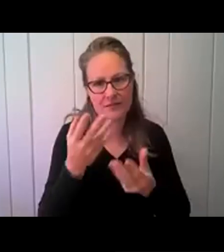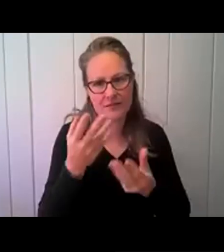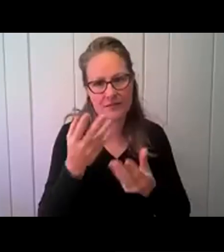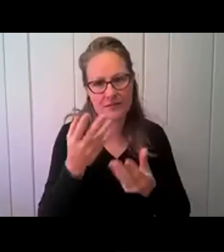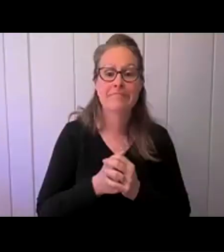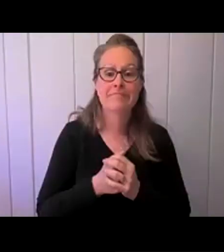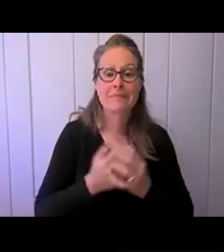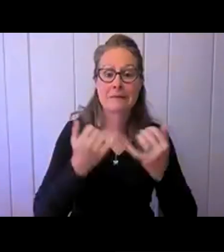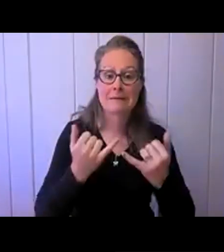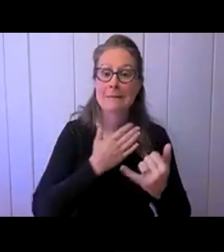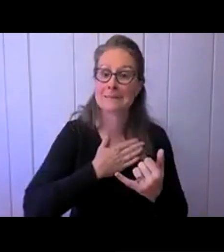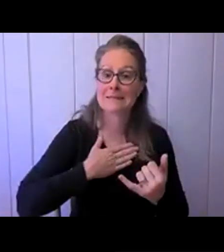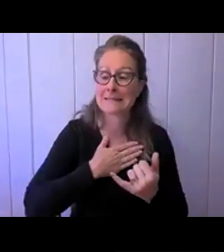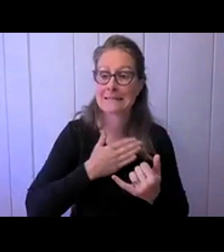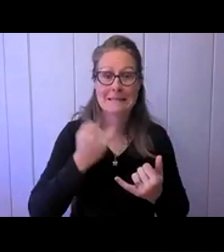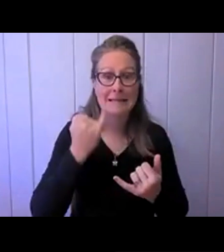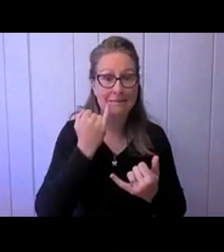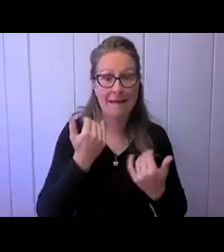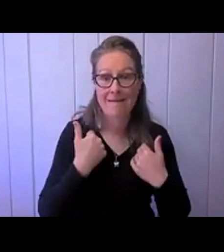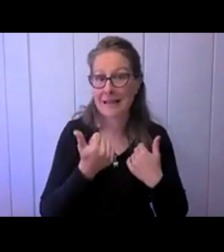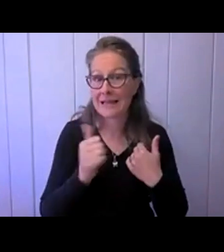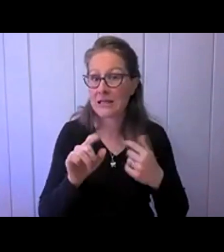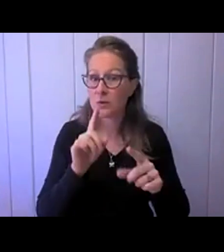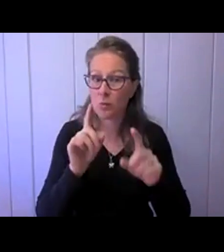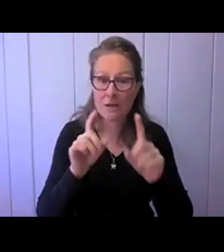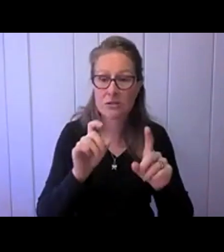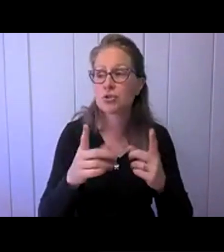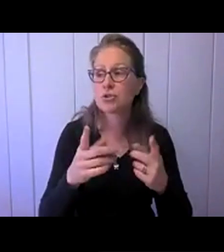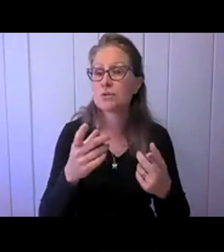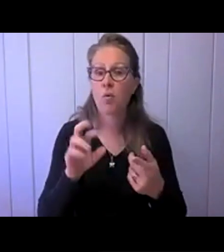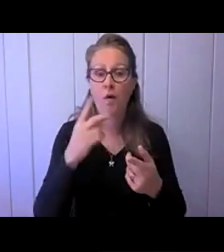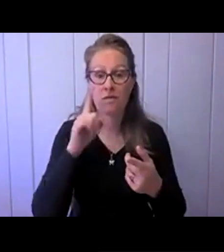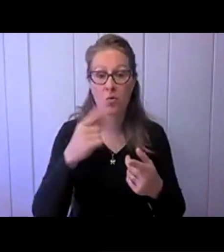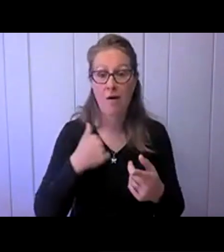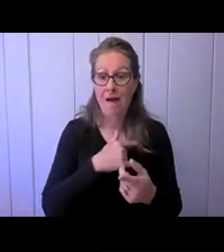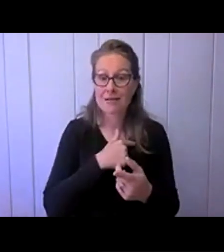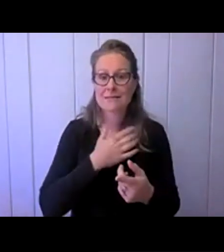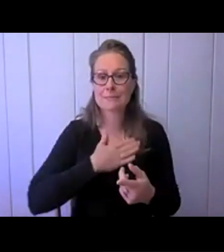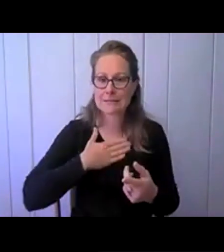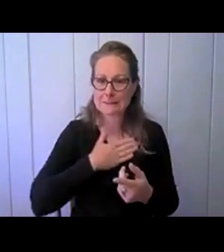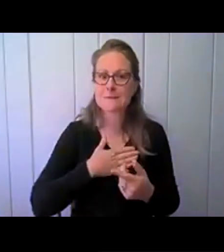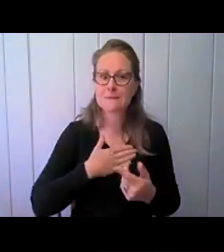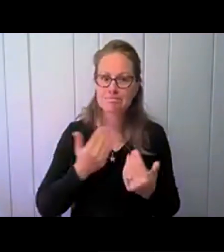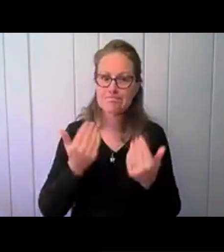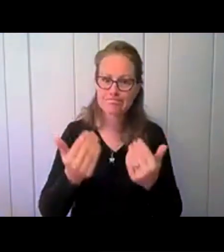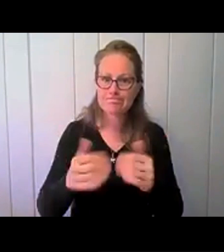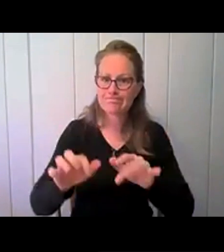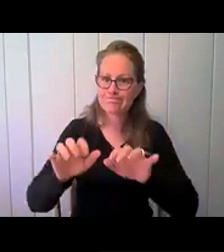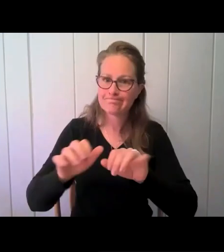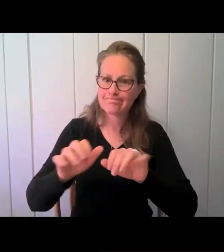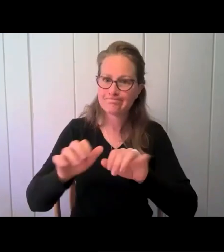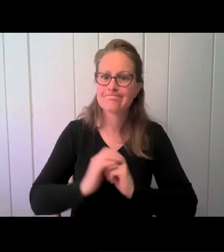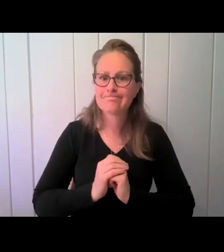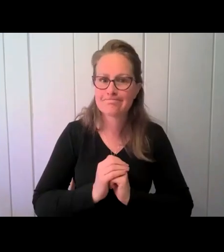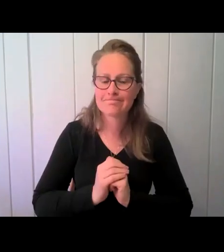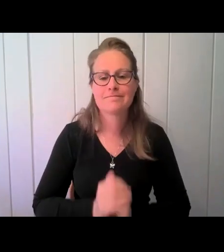feel free, everyone, if you have questions for Julie or just for us in general, please feel free to drop them in the Zoom chat or unmute your mic